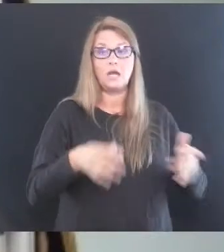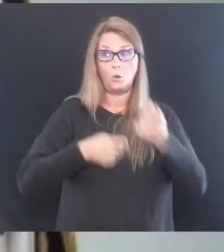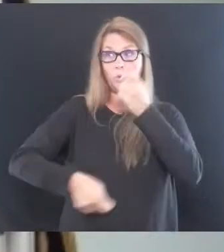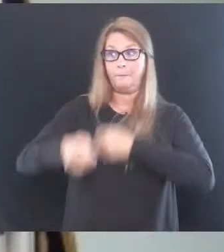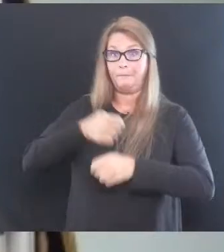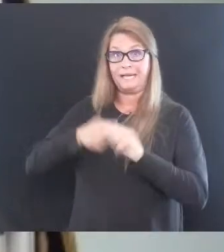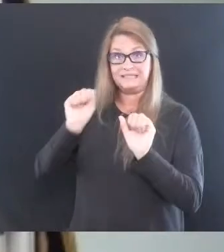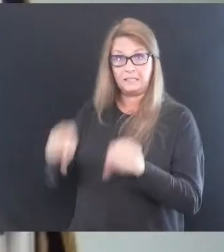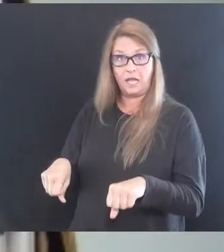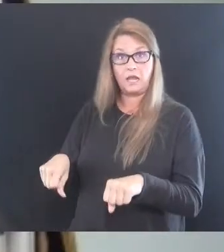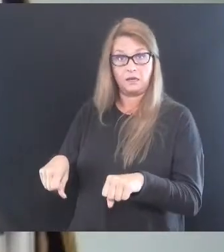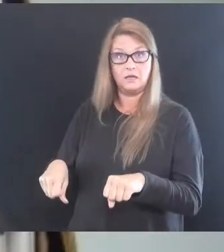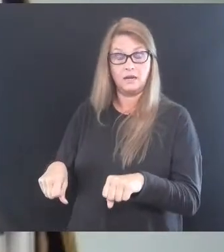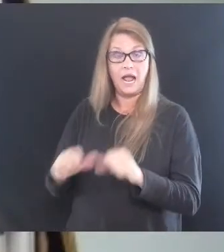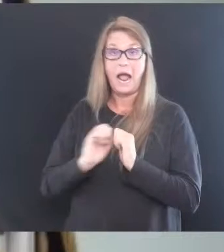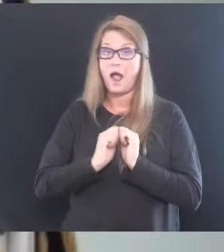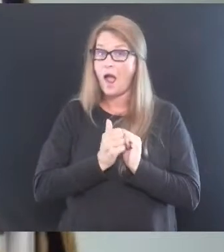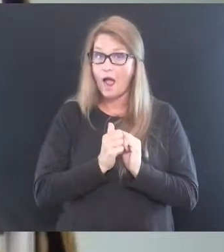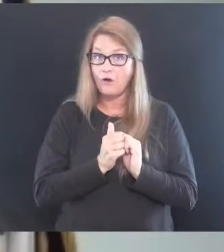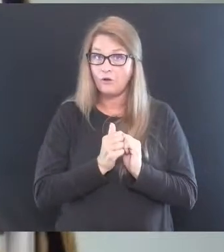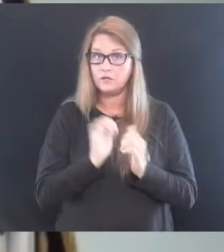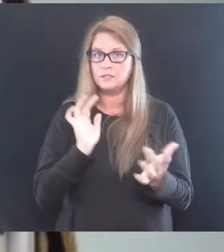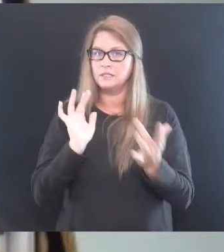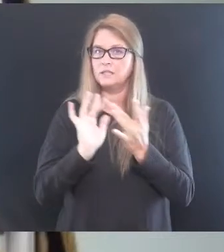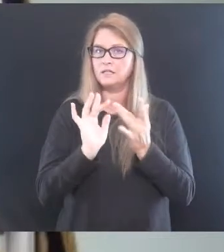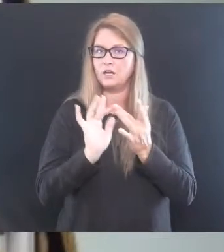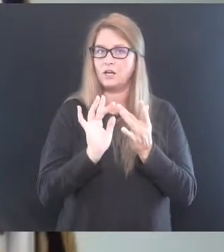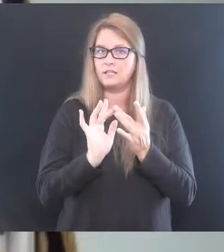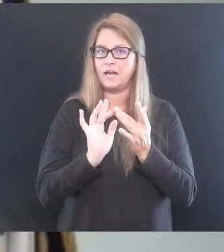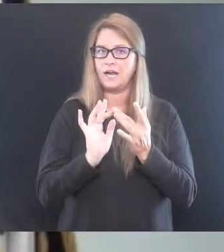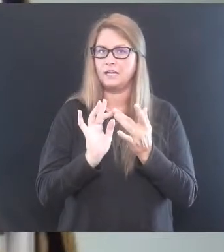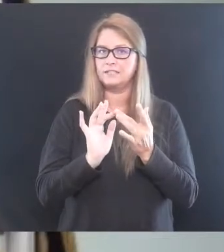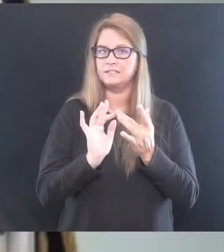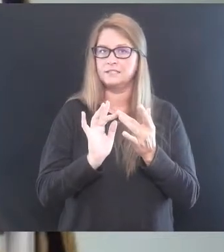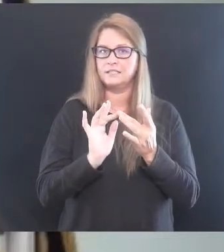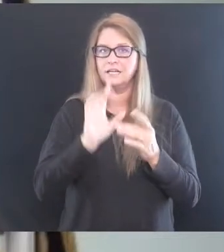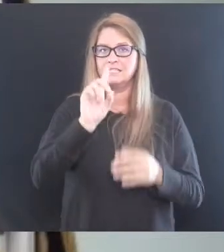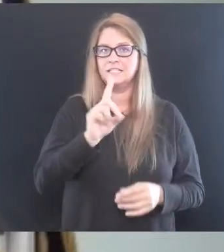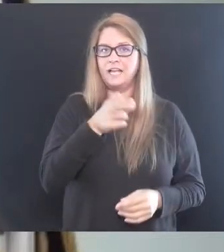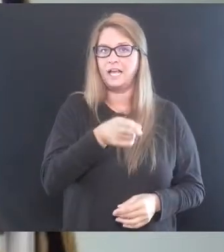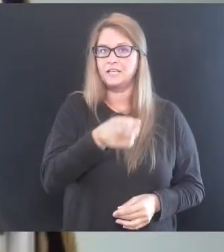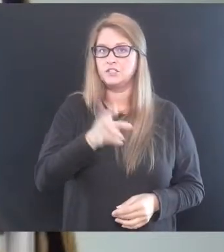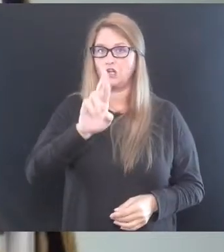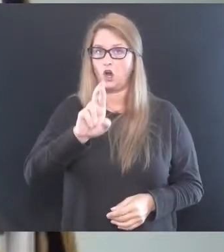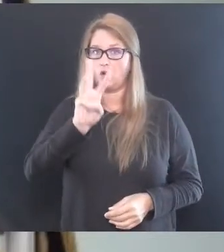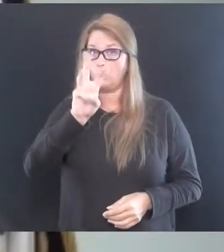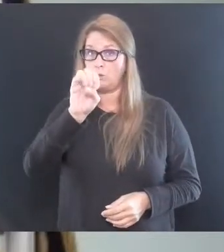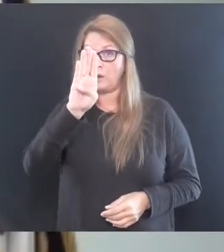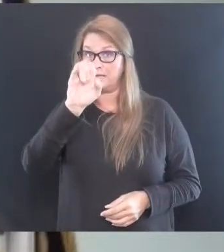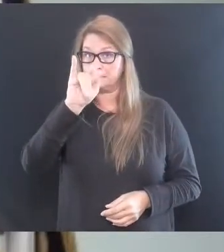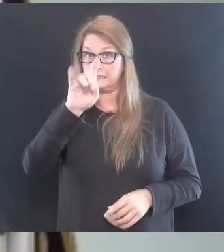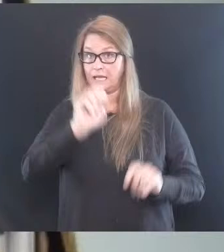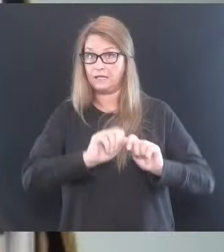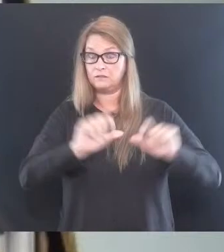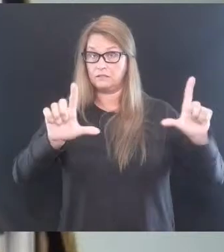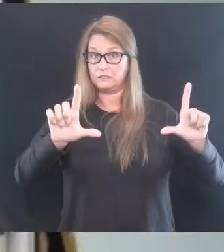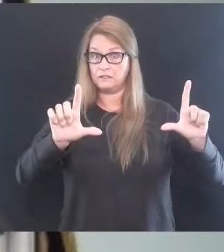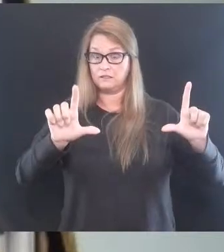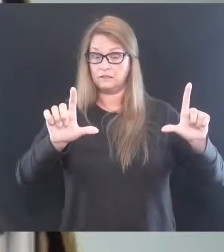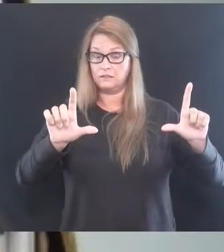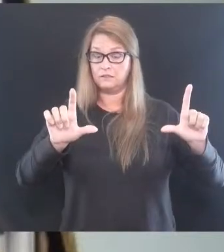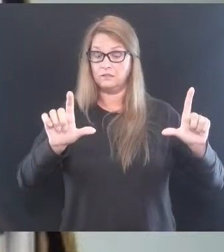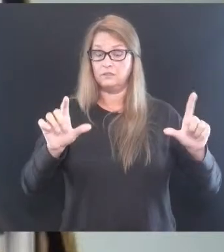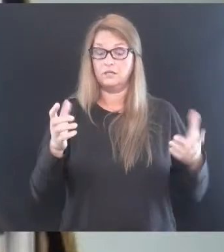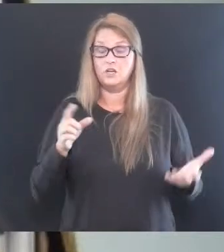card. The contact information is on the DHHR website, but you can go where